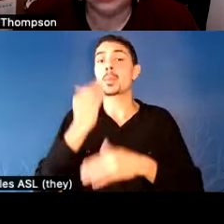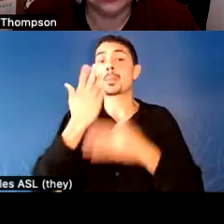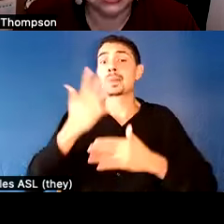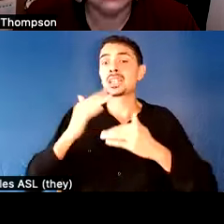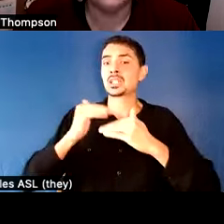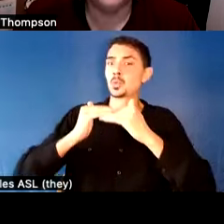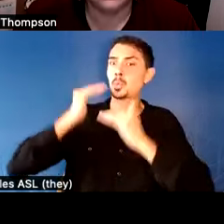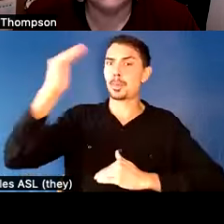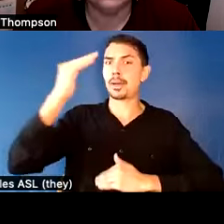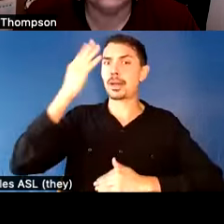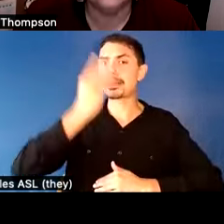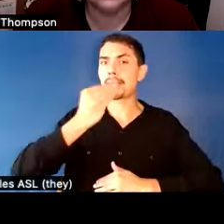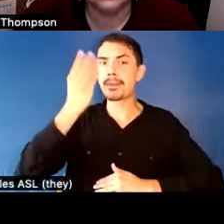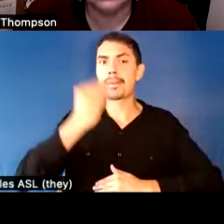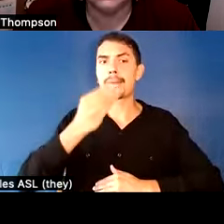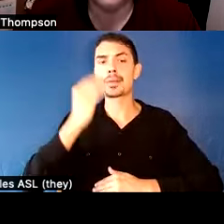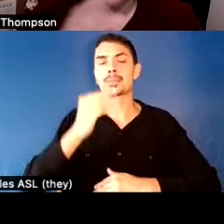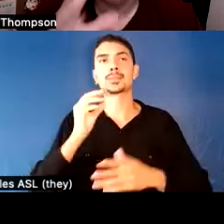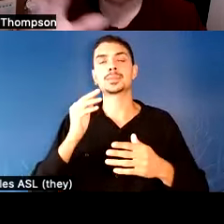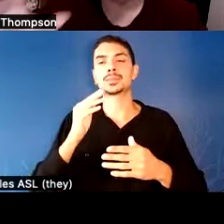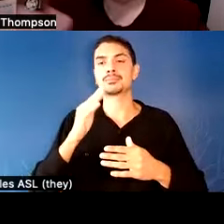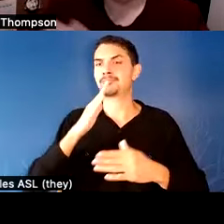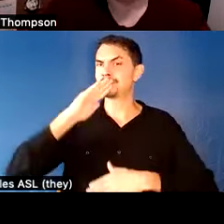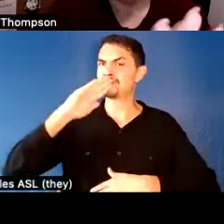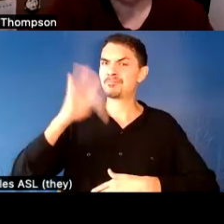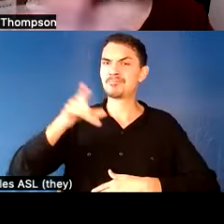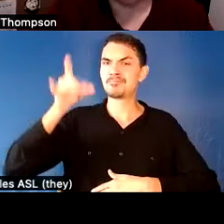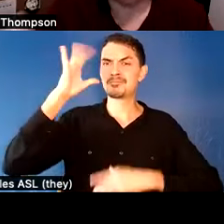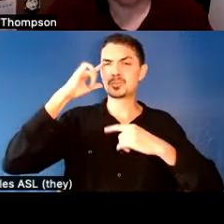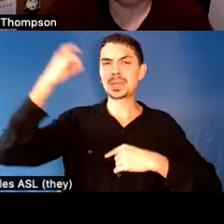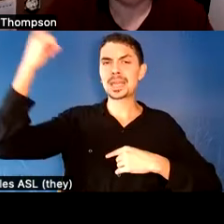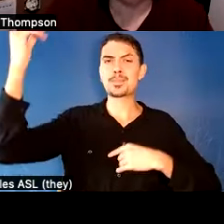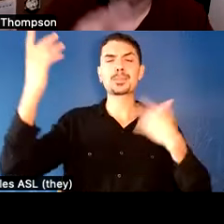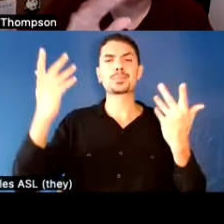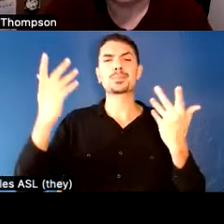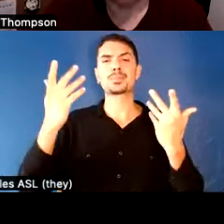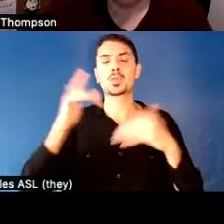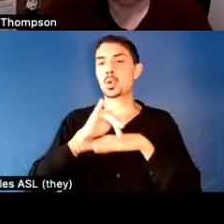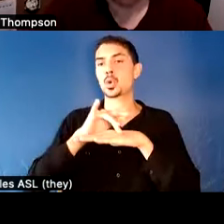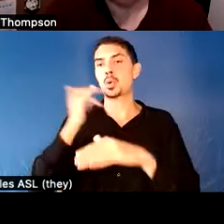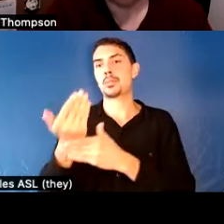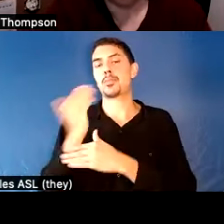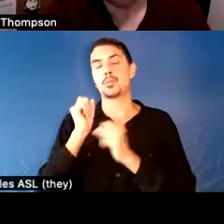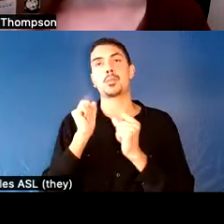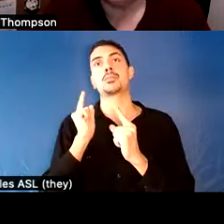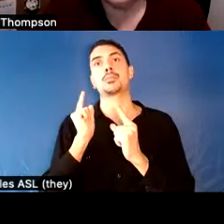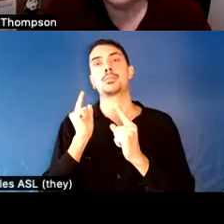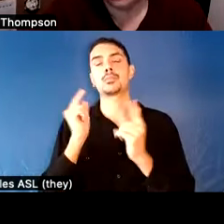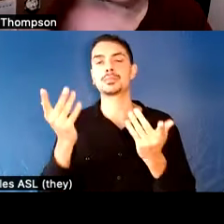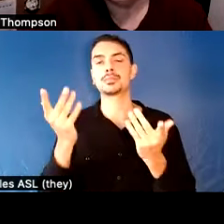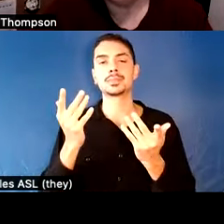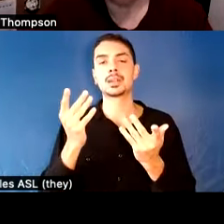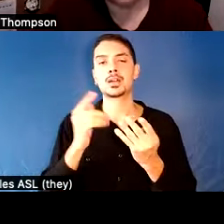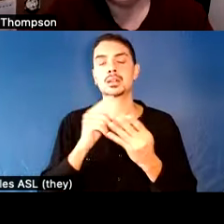morning wakefulness, or night terrors. It can show up. Not any one of these is exactly, but these are just a list that